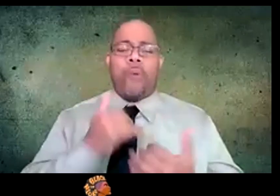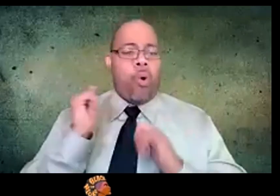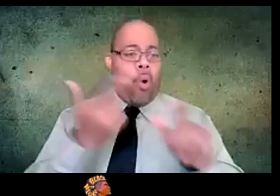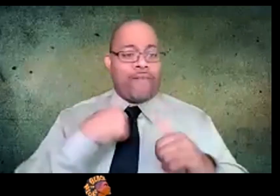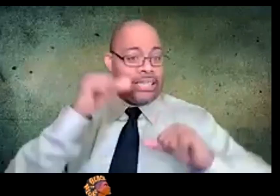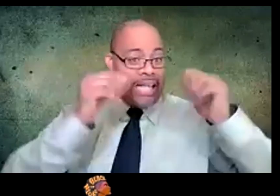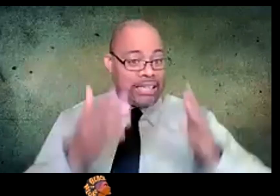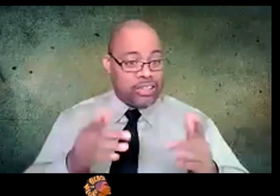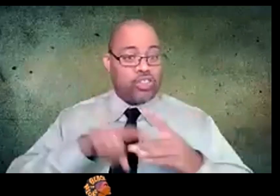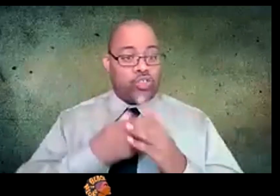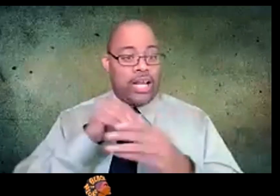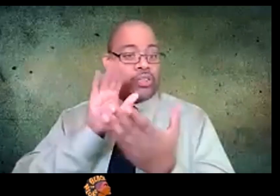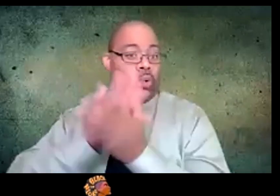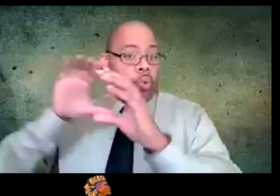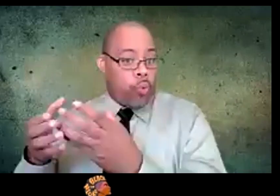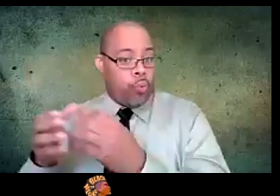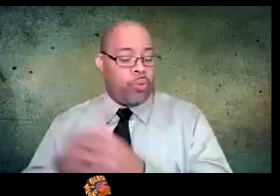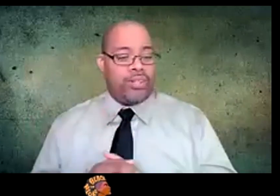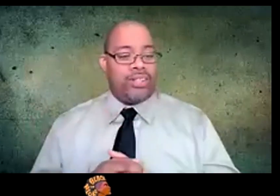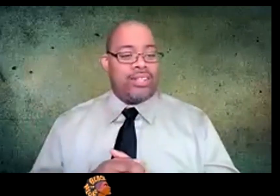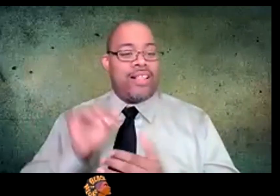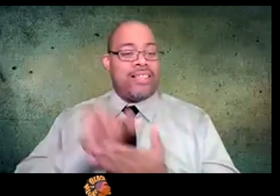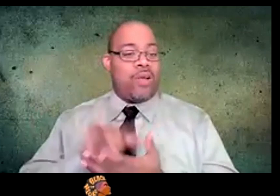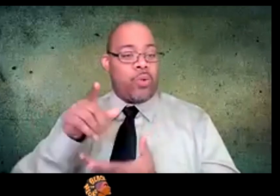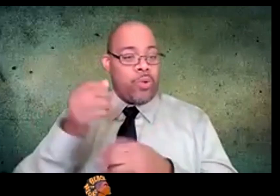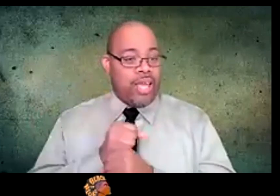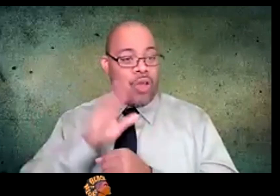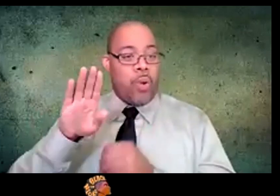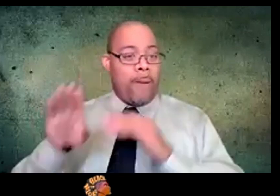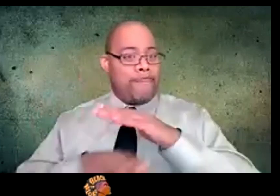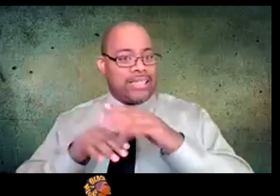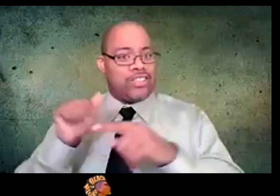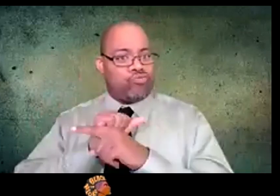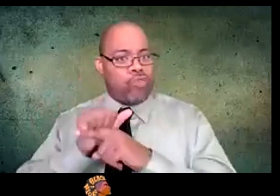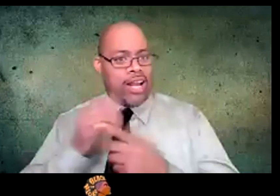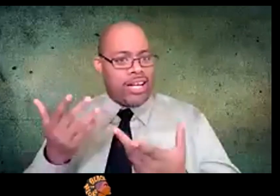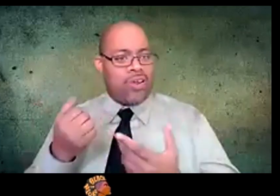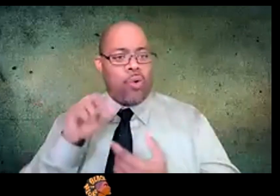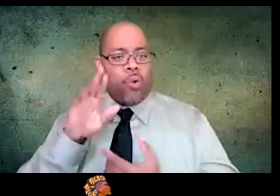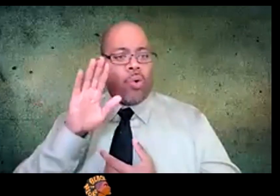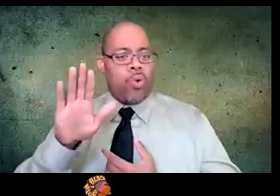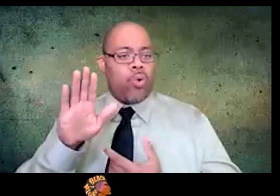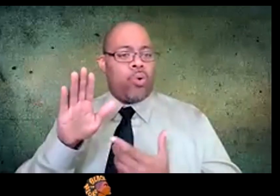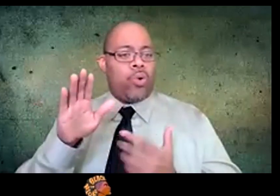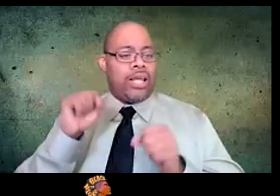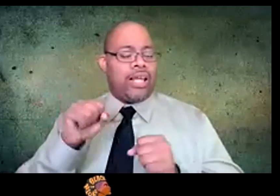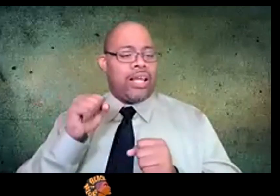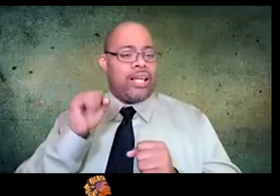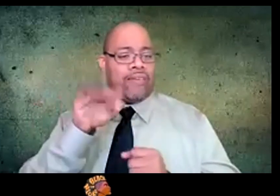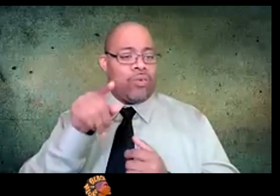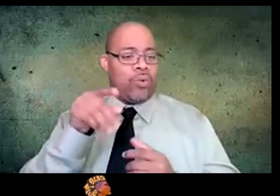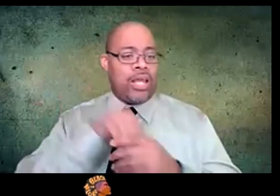scientists started in academia, right? That's where you get your basic training, or if you're